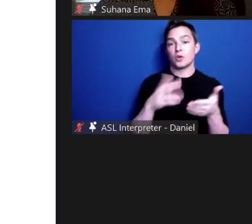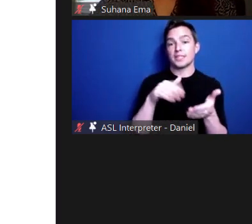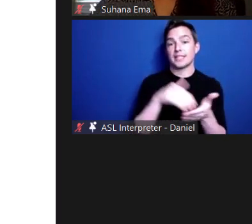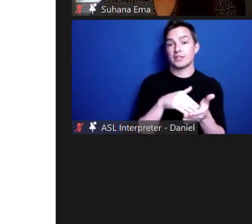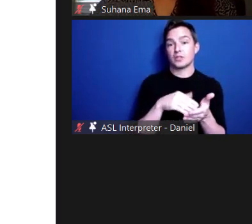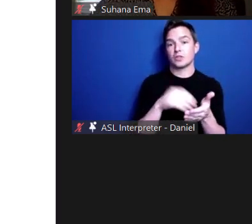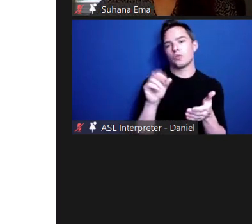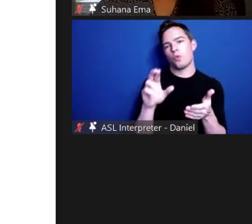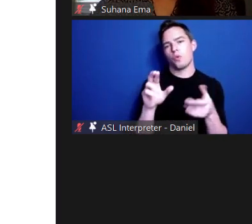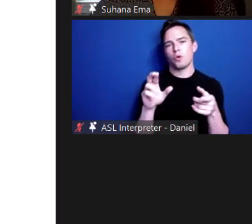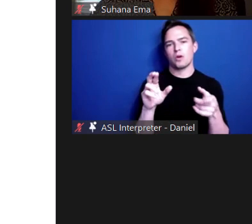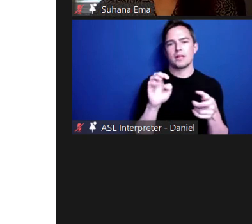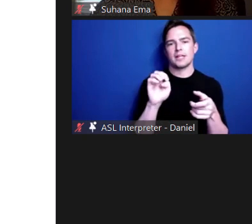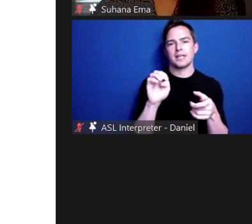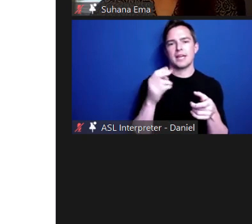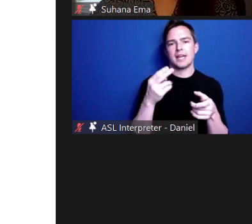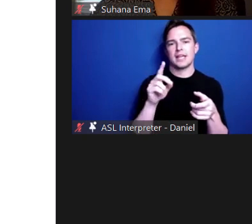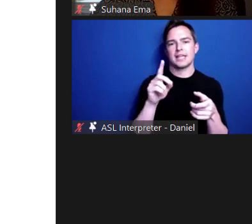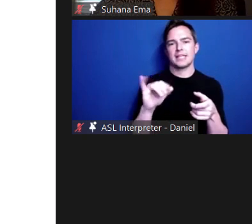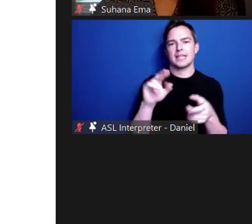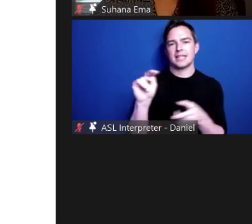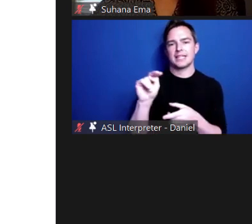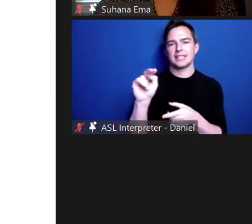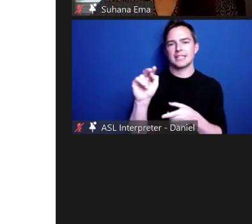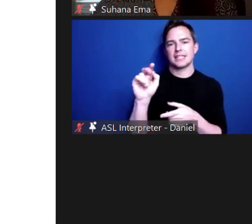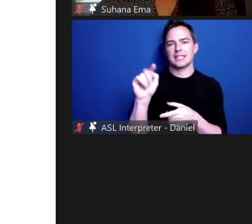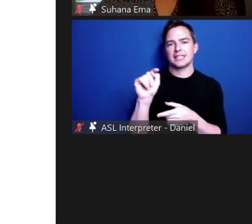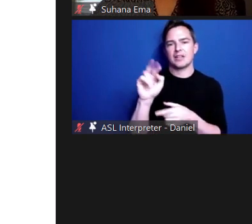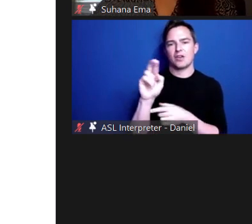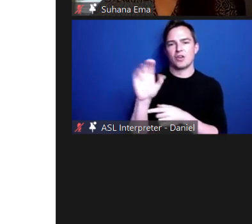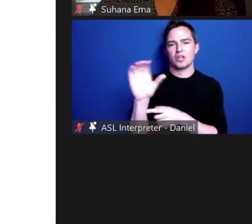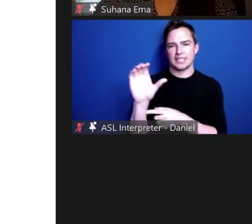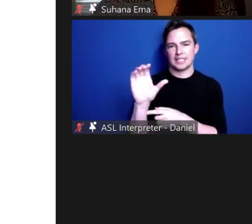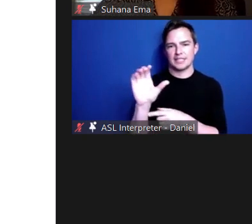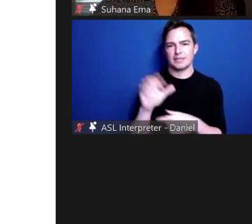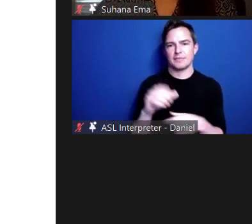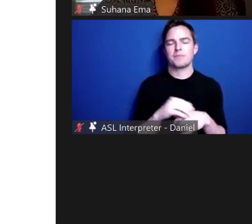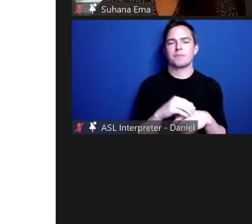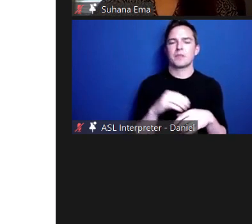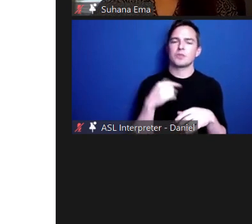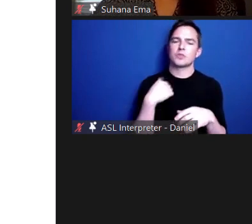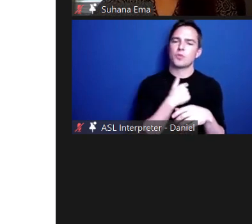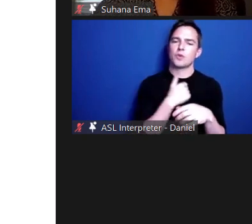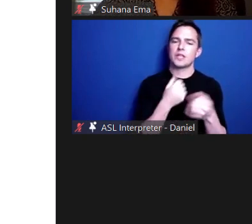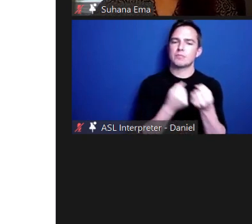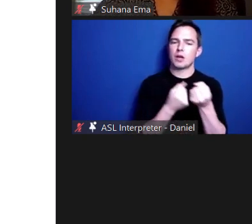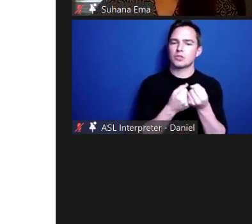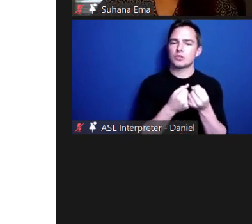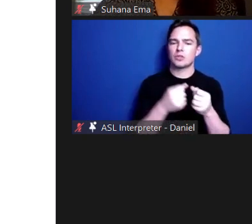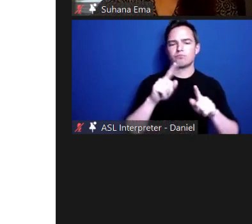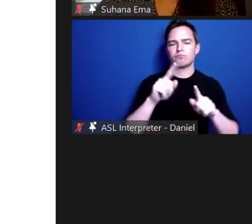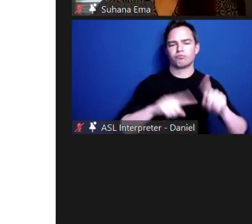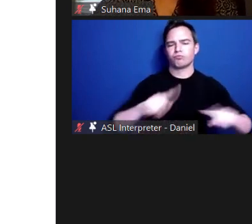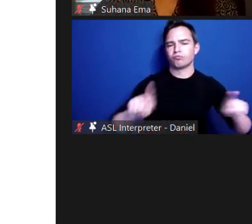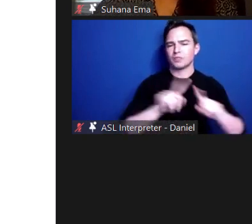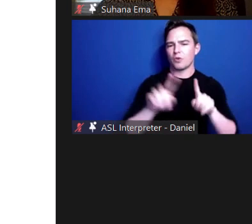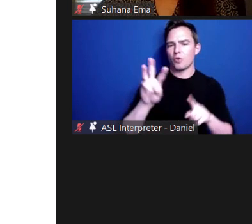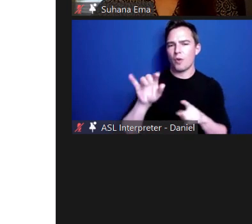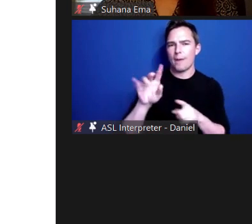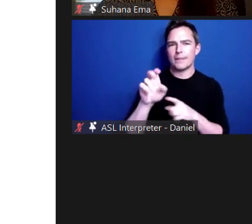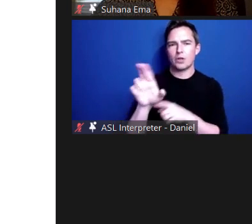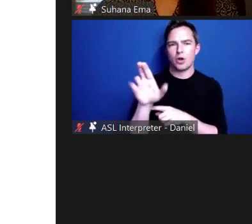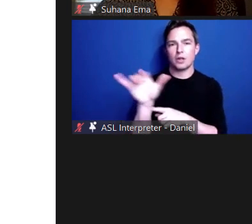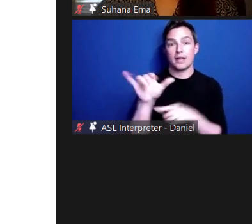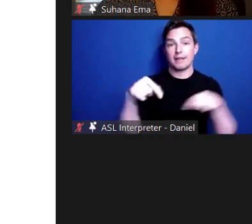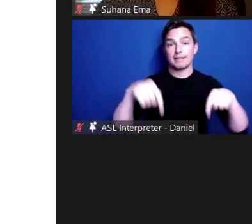the EHDI NTRC. And we sponsor a variety of different webinars like the one we're